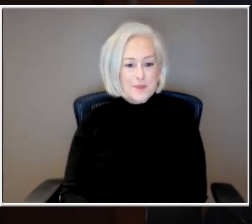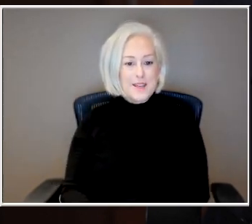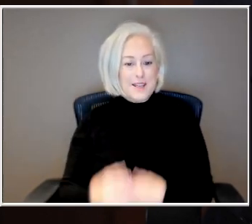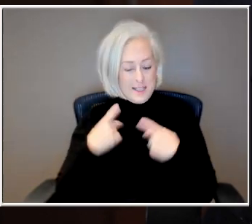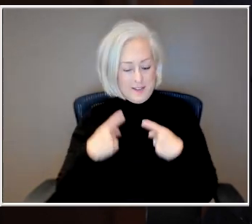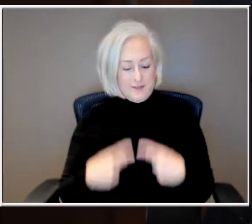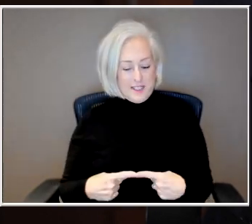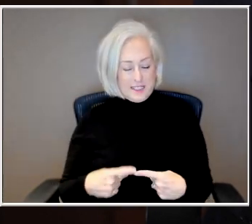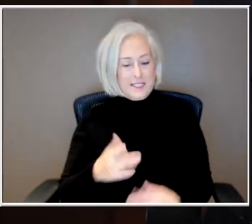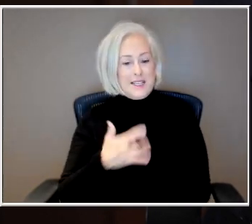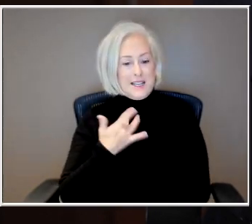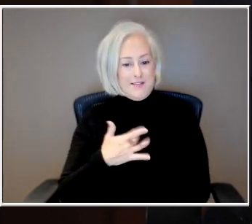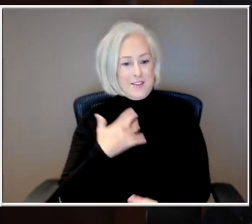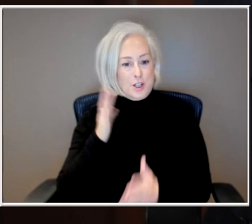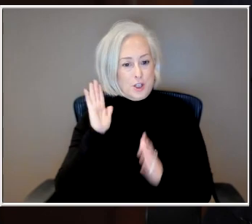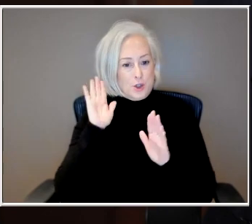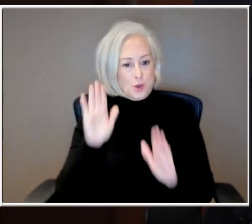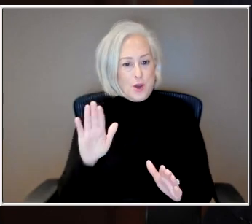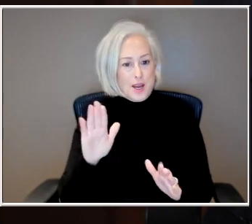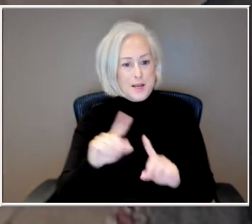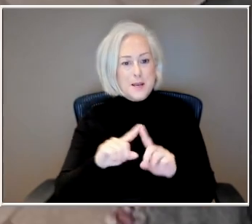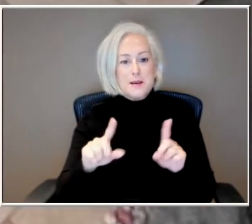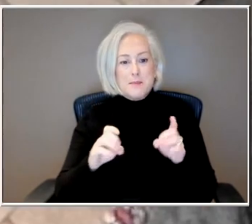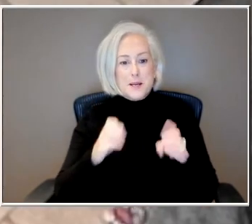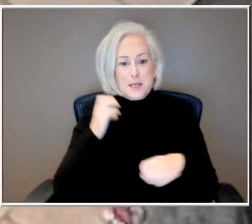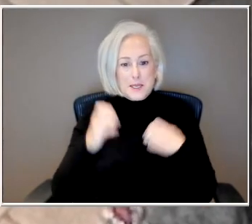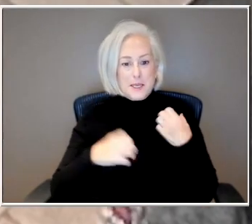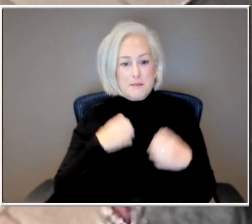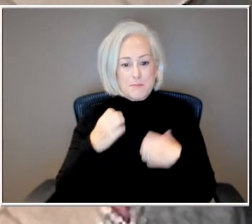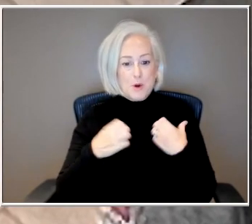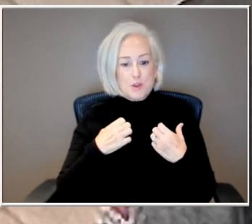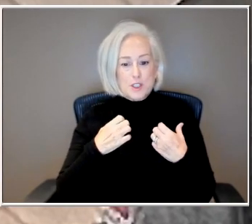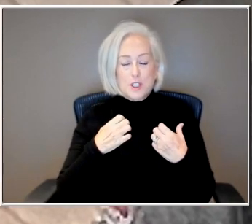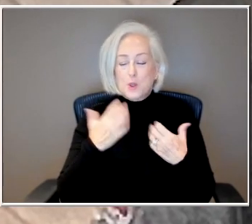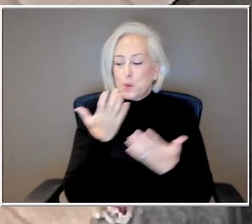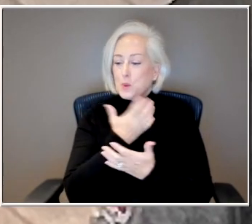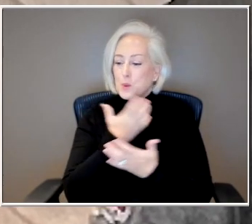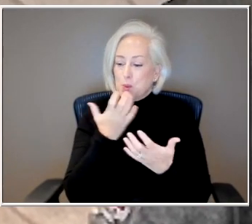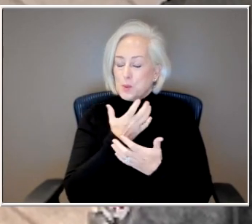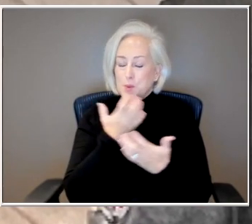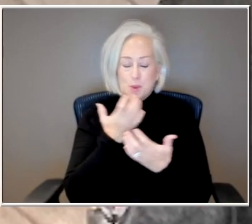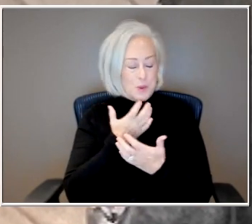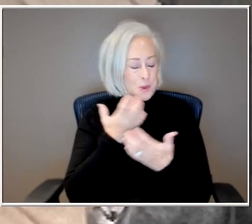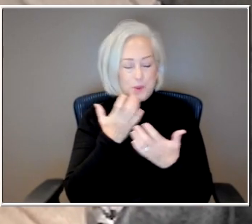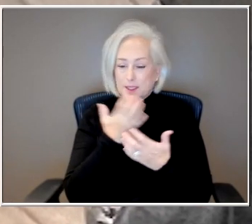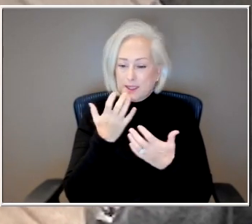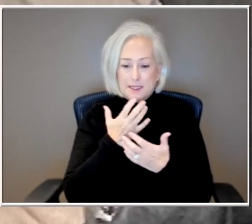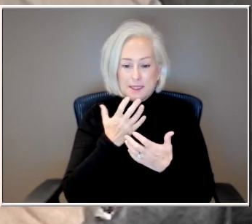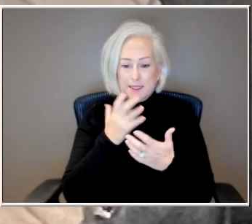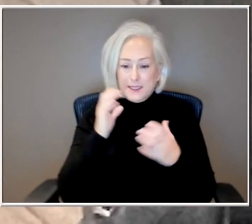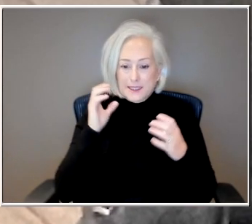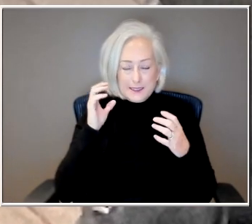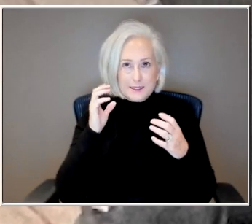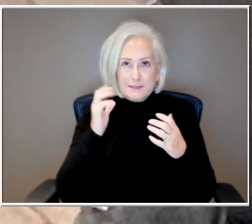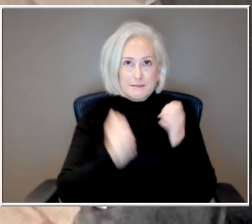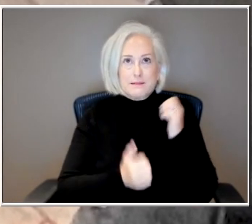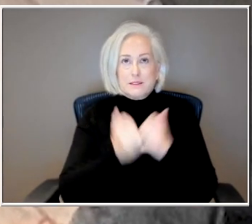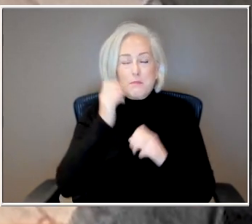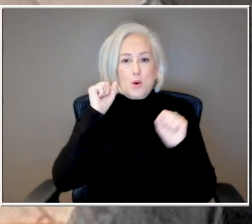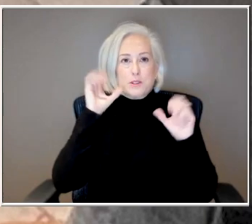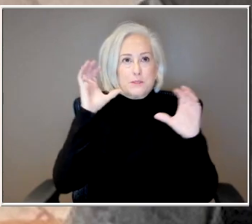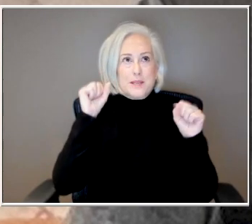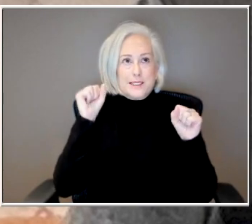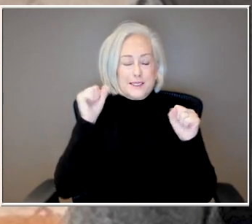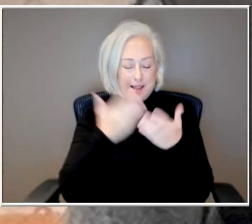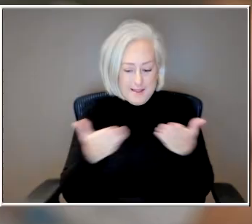the emotional aspect of the experience is just unlike. It's the most significant thing I feel like I've done in my life, is to be a